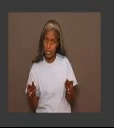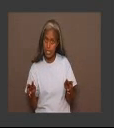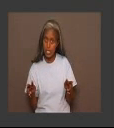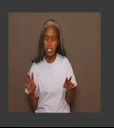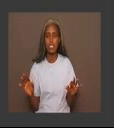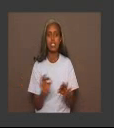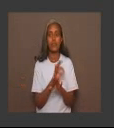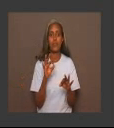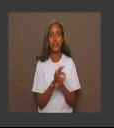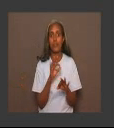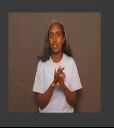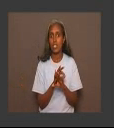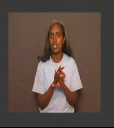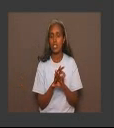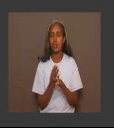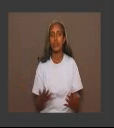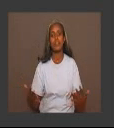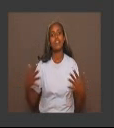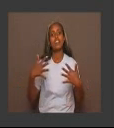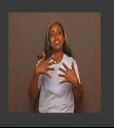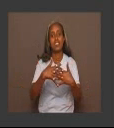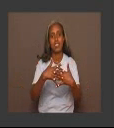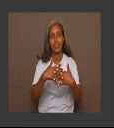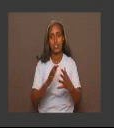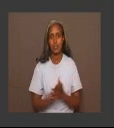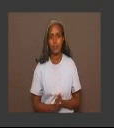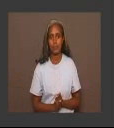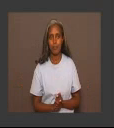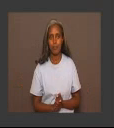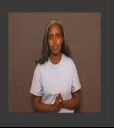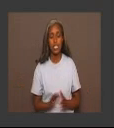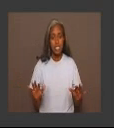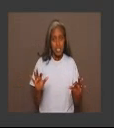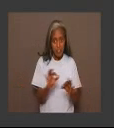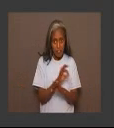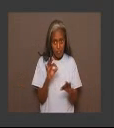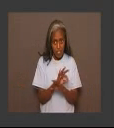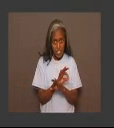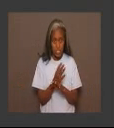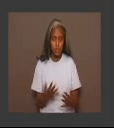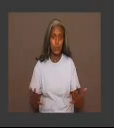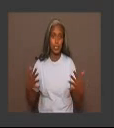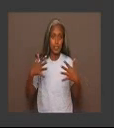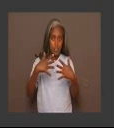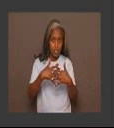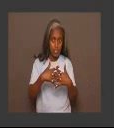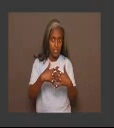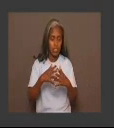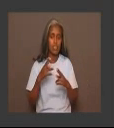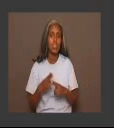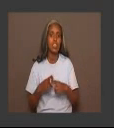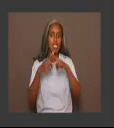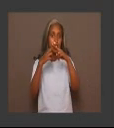the function to be integrated. The function to be integrated is